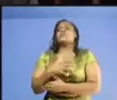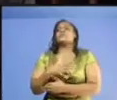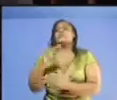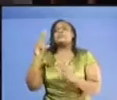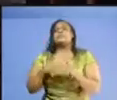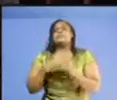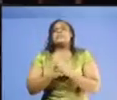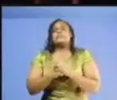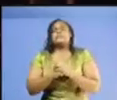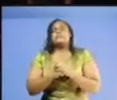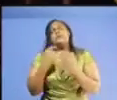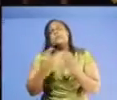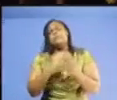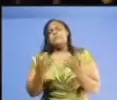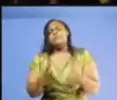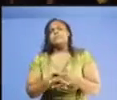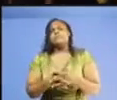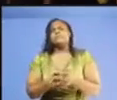read it yet, but there's something here.